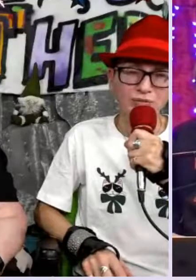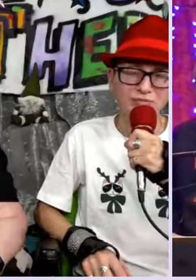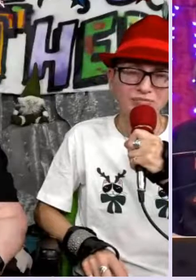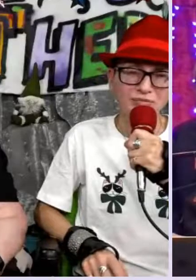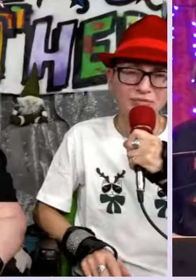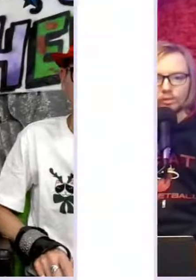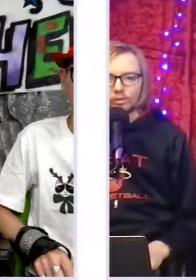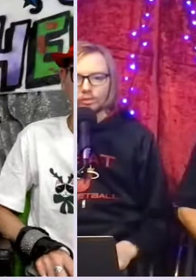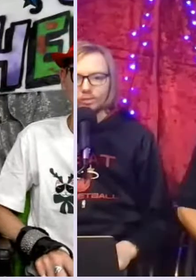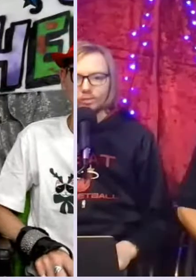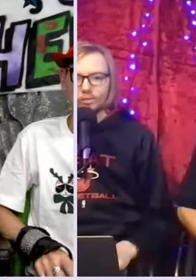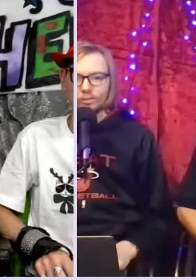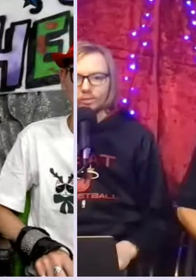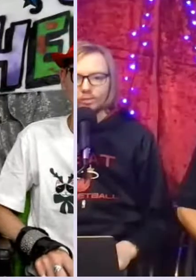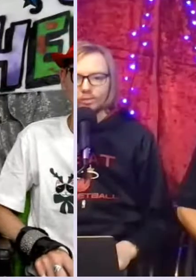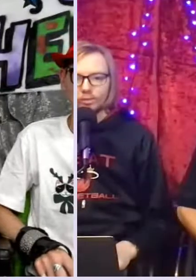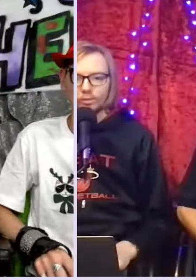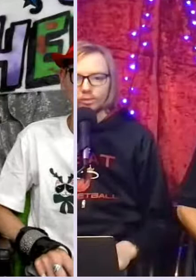Patel.